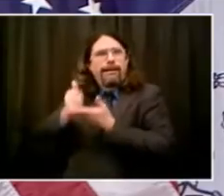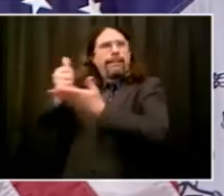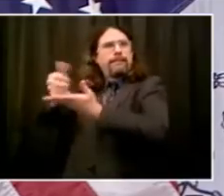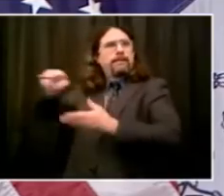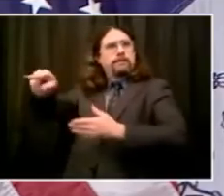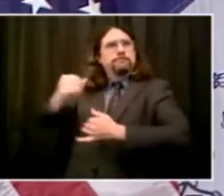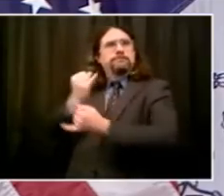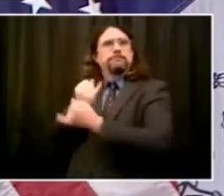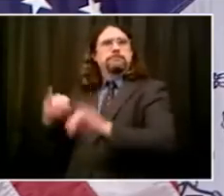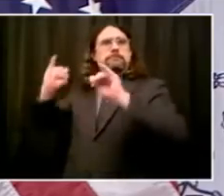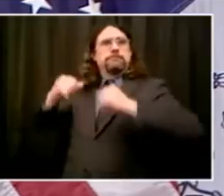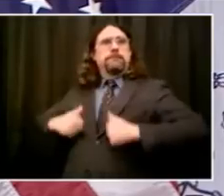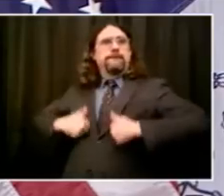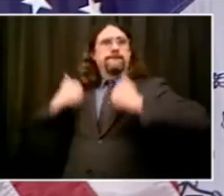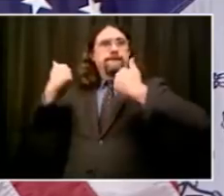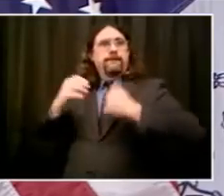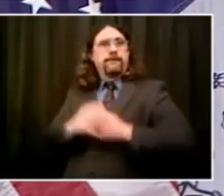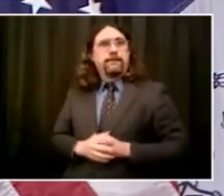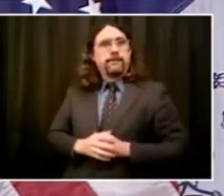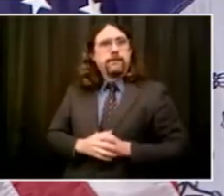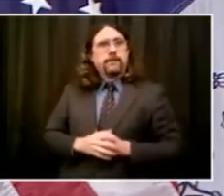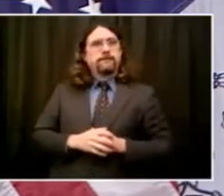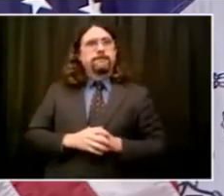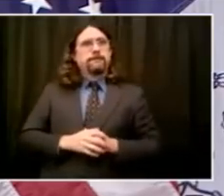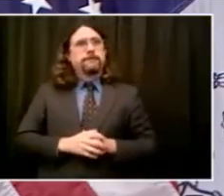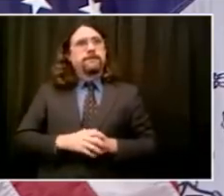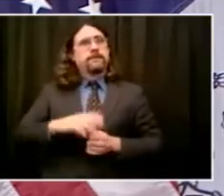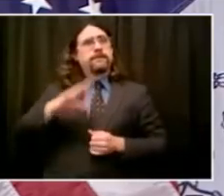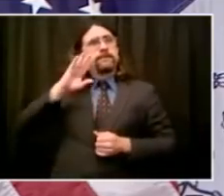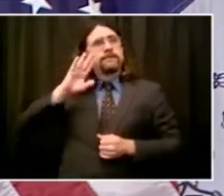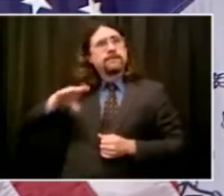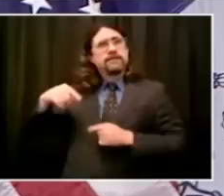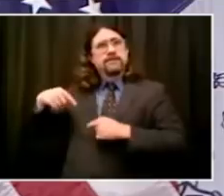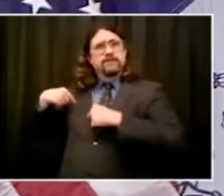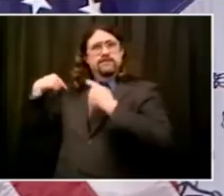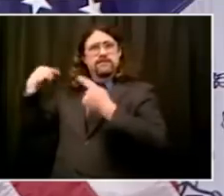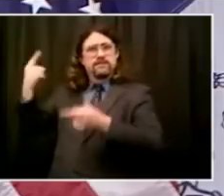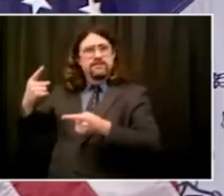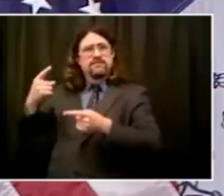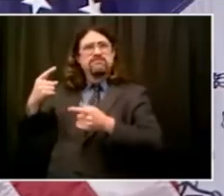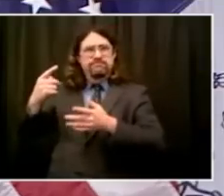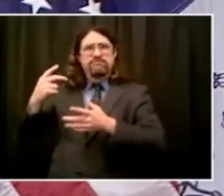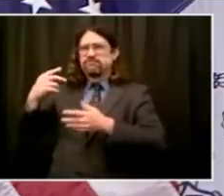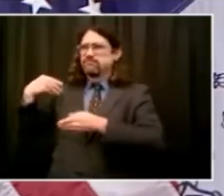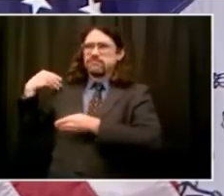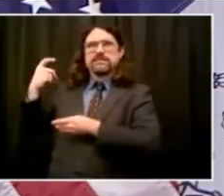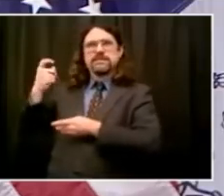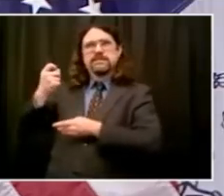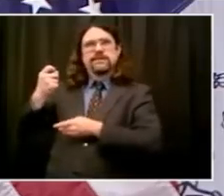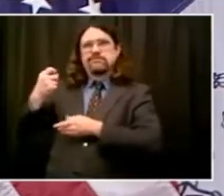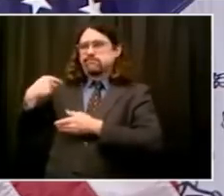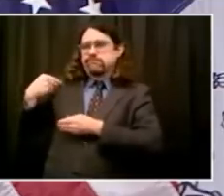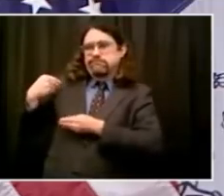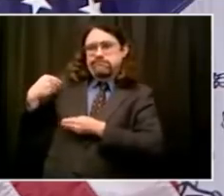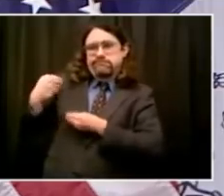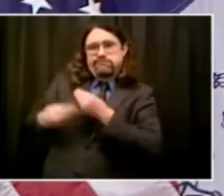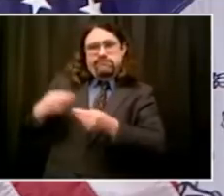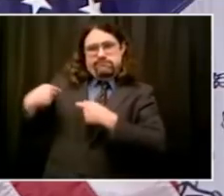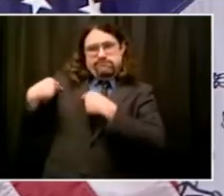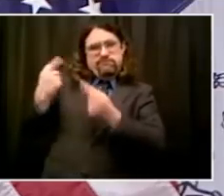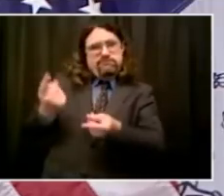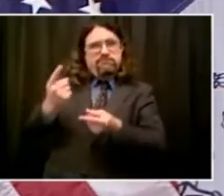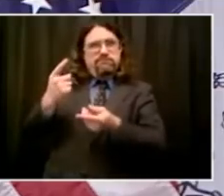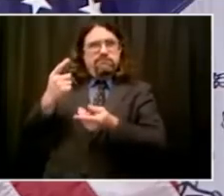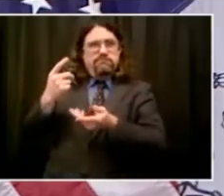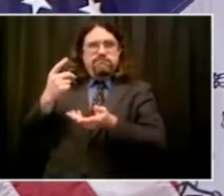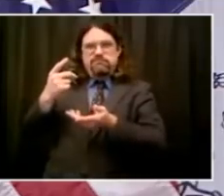settings who in the past would have stayed at home with their families. Now, that's all about changes in our society. Once upon a time, you know, the extended family all stayed in